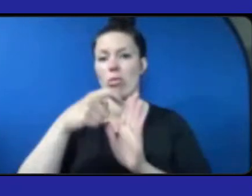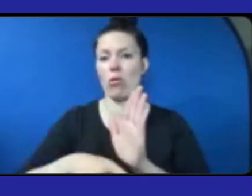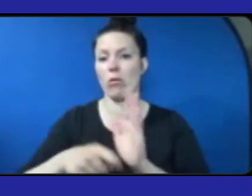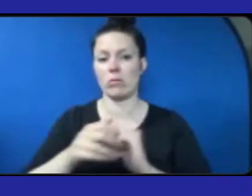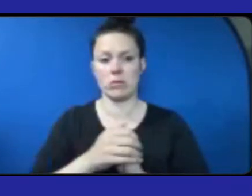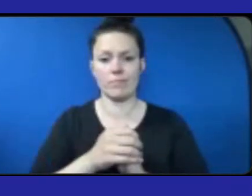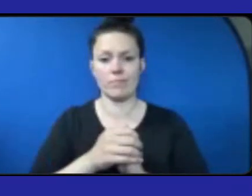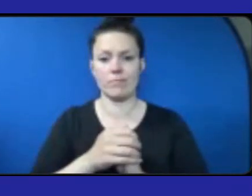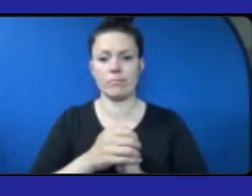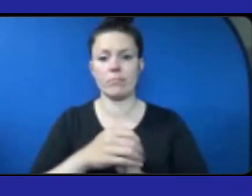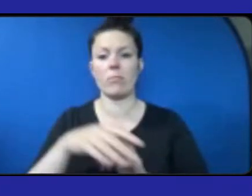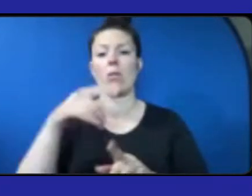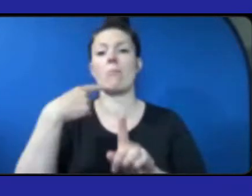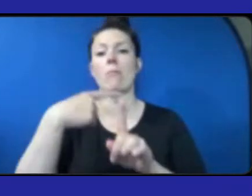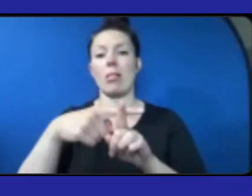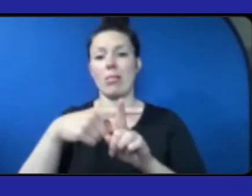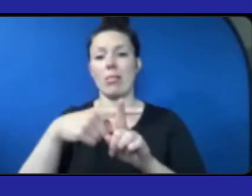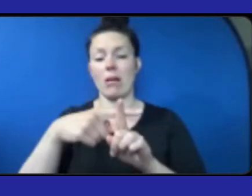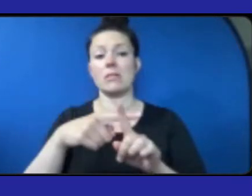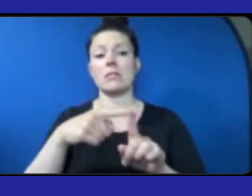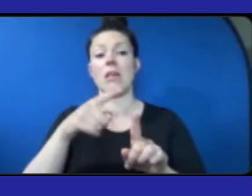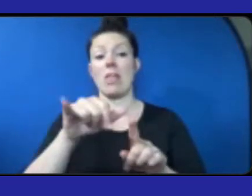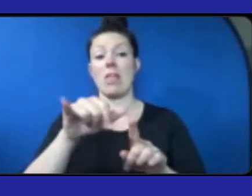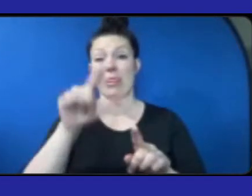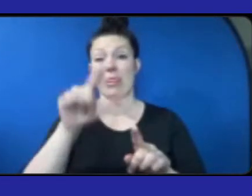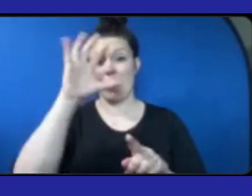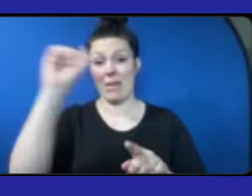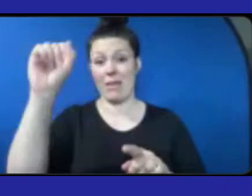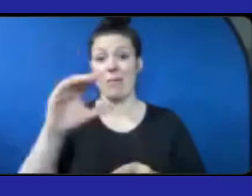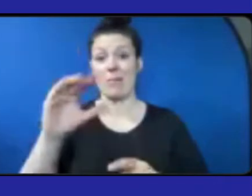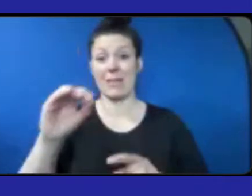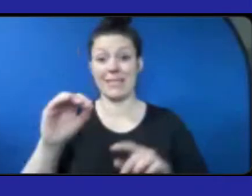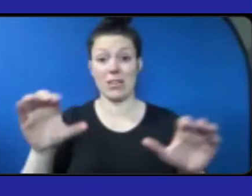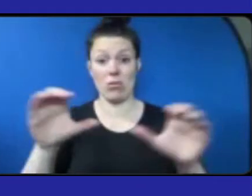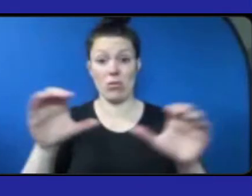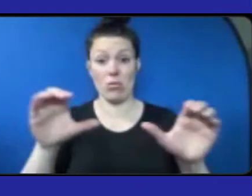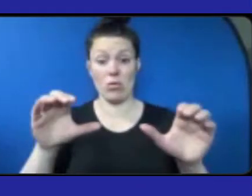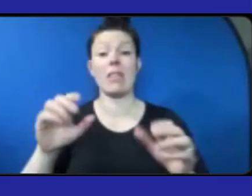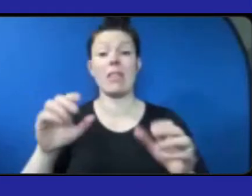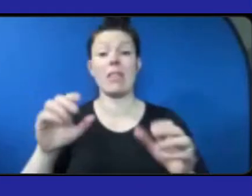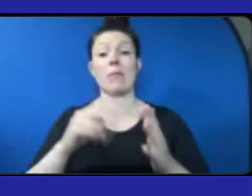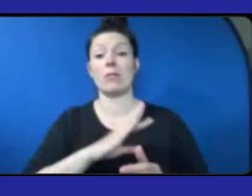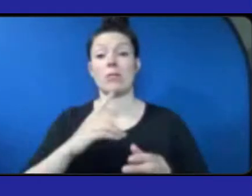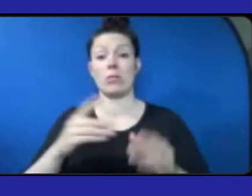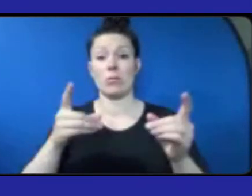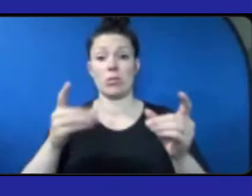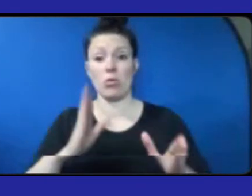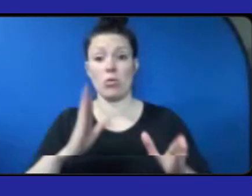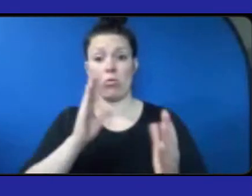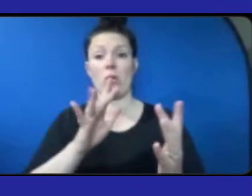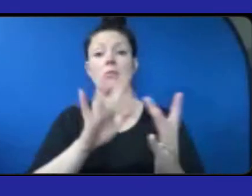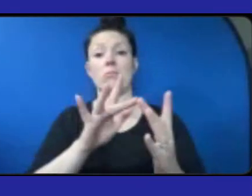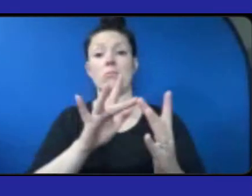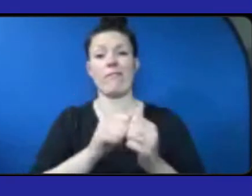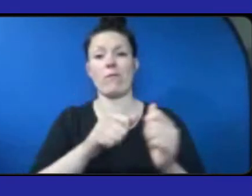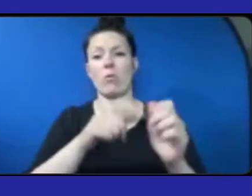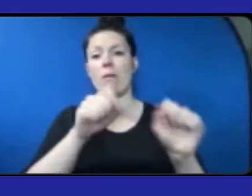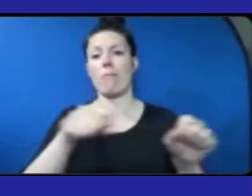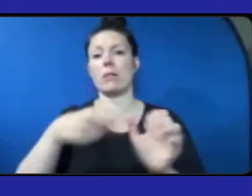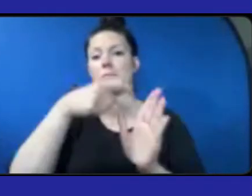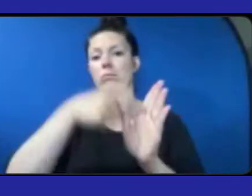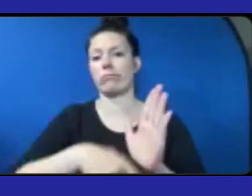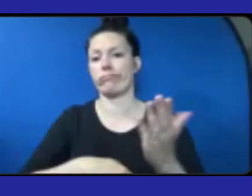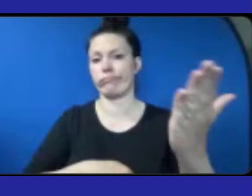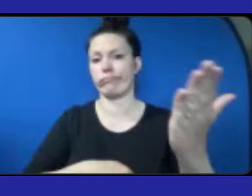addition, following that President and CEO activation, the Board of Directors will be notified and provided expected expenditures.